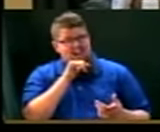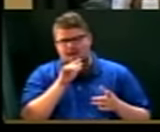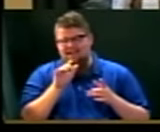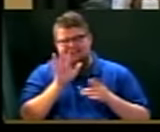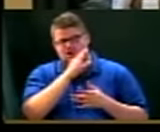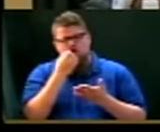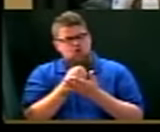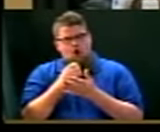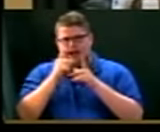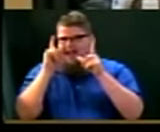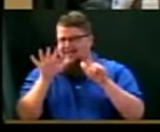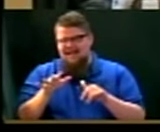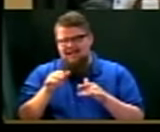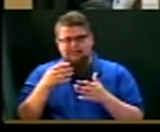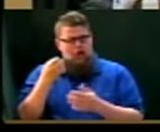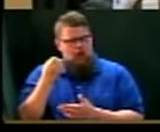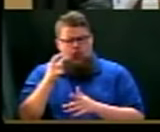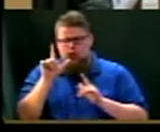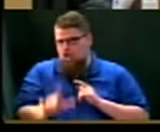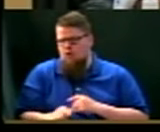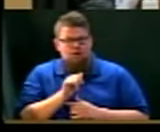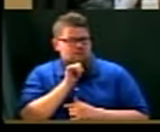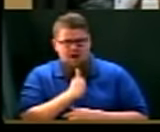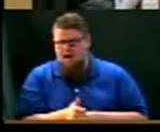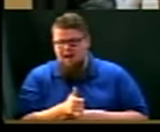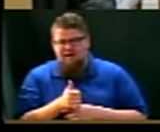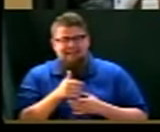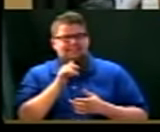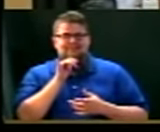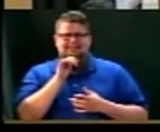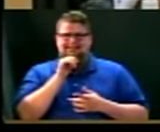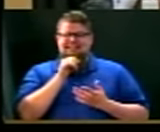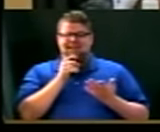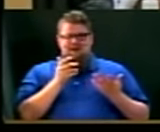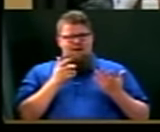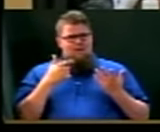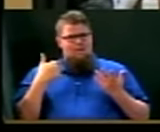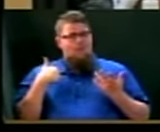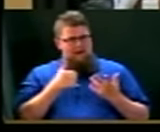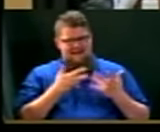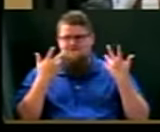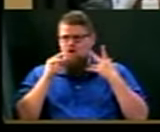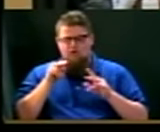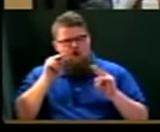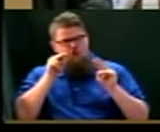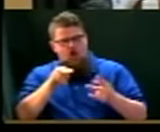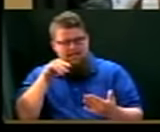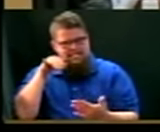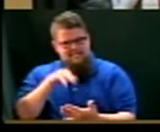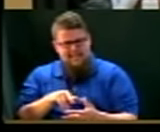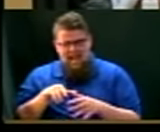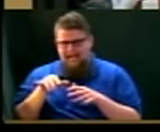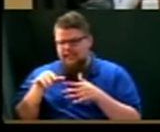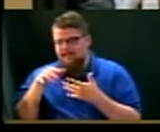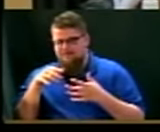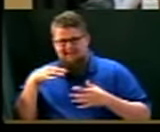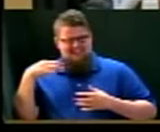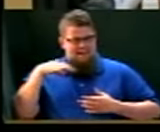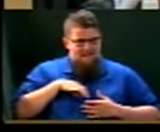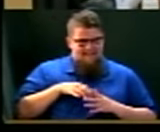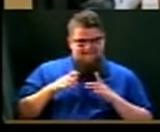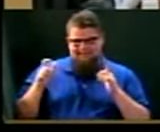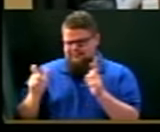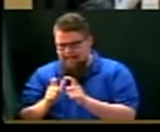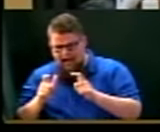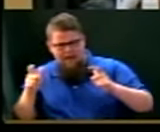on testing have. I mean, it isn't like we have not looked at class sizes and the benefits. It is not